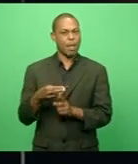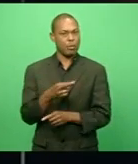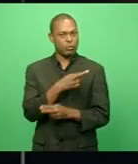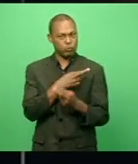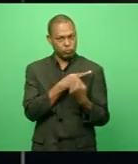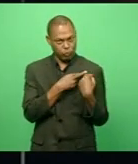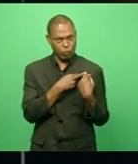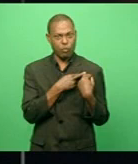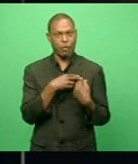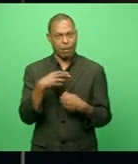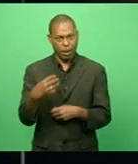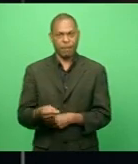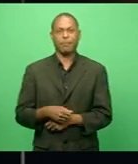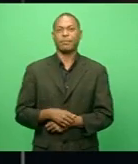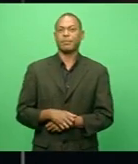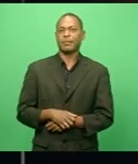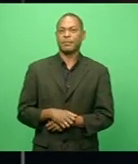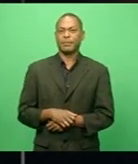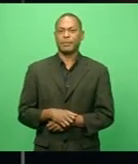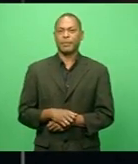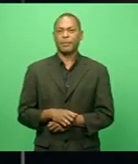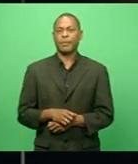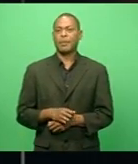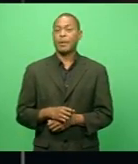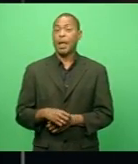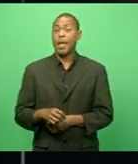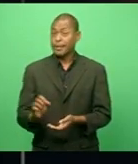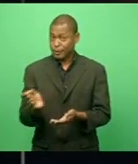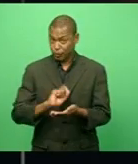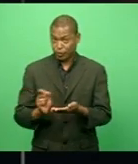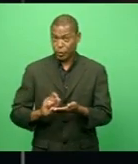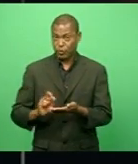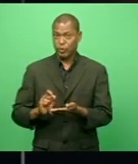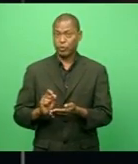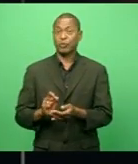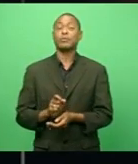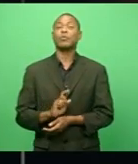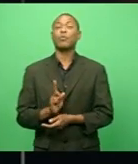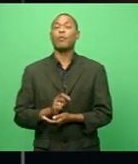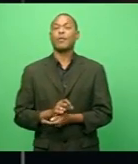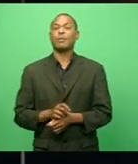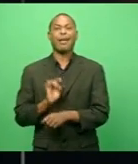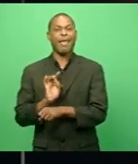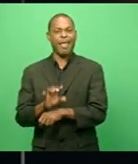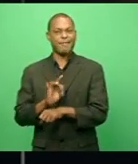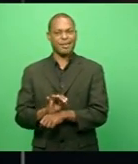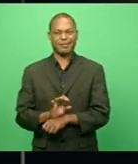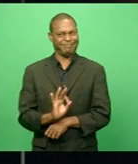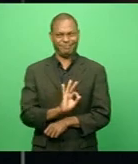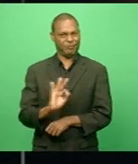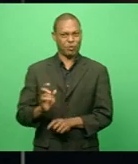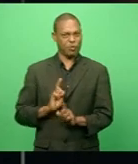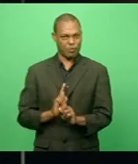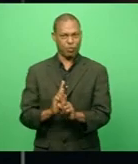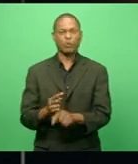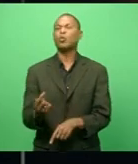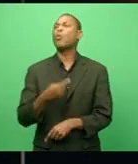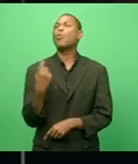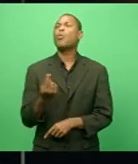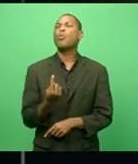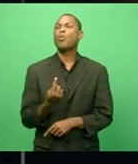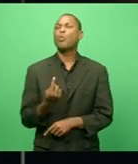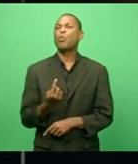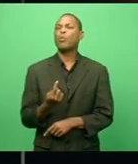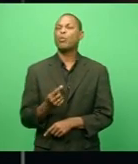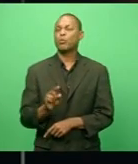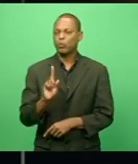Party President Ratu Epenisa Thakombau and General Secretary Emelindu Turanga's advice was ignored. The question now is who is calling the shots and who